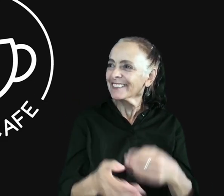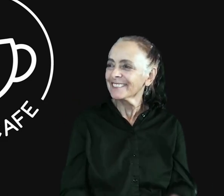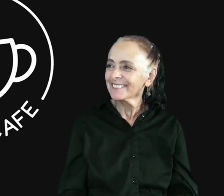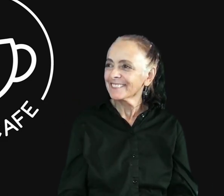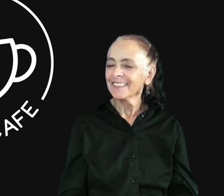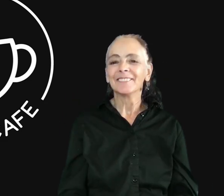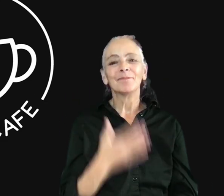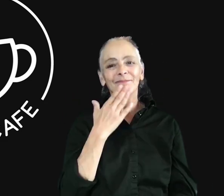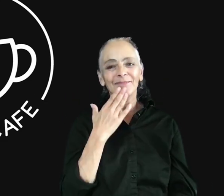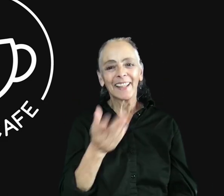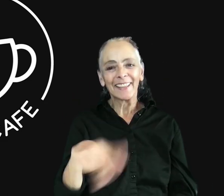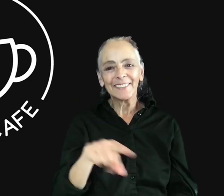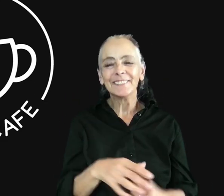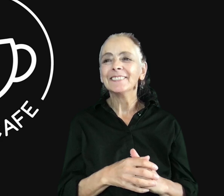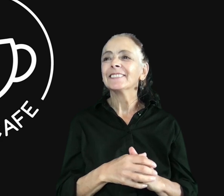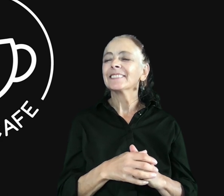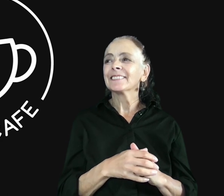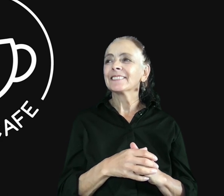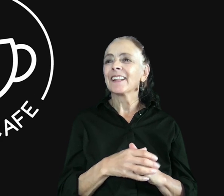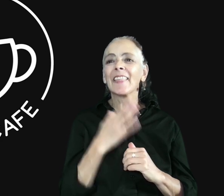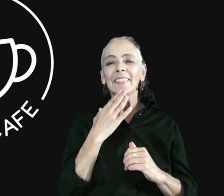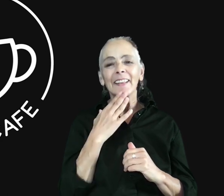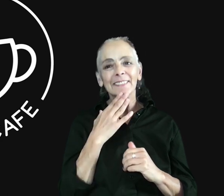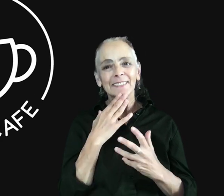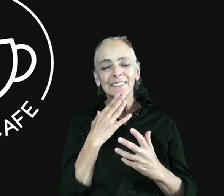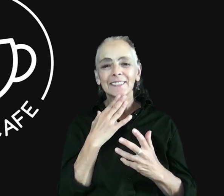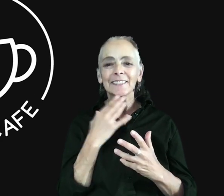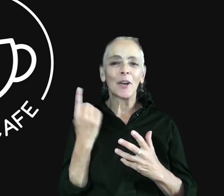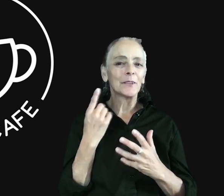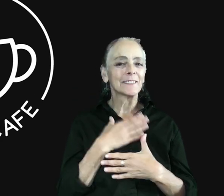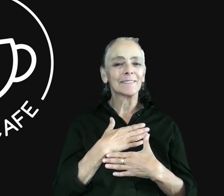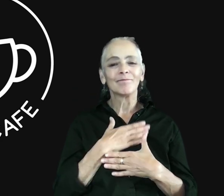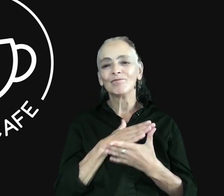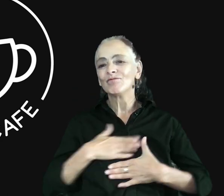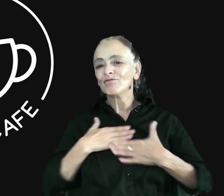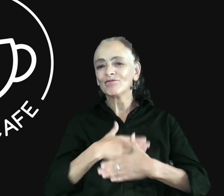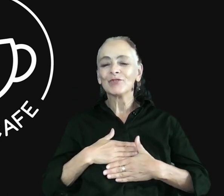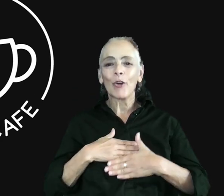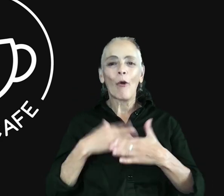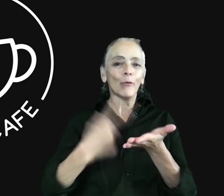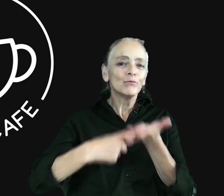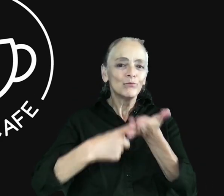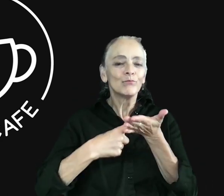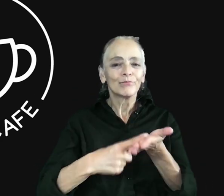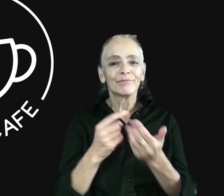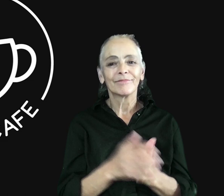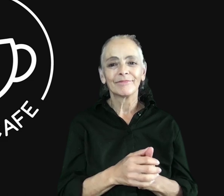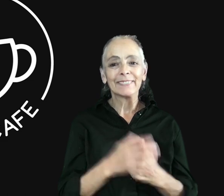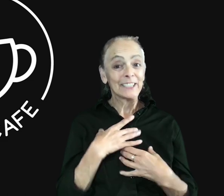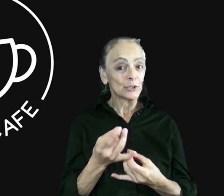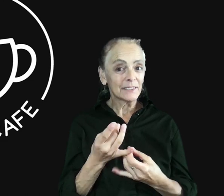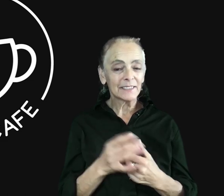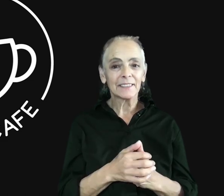so thank you very much it's always it's always nice to to have the time to to sit and chat with these things i think it's really interesting and it's it's always